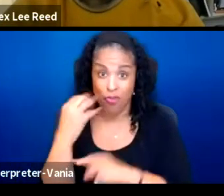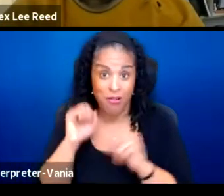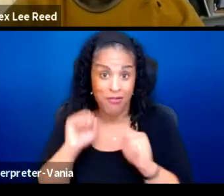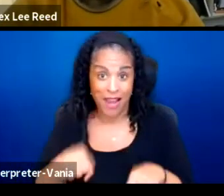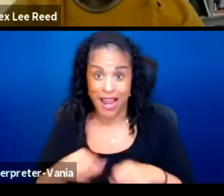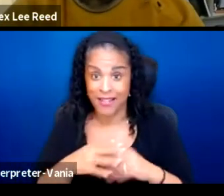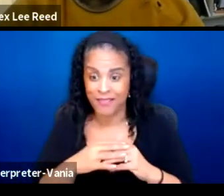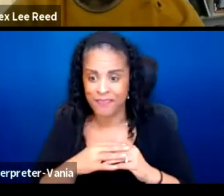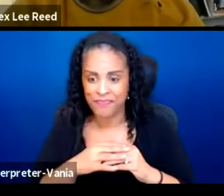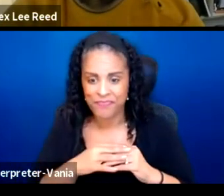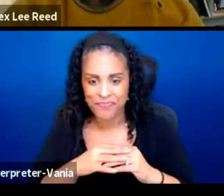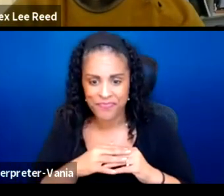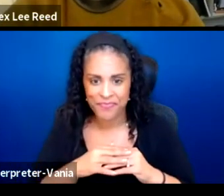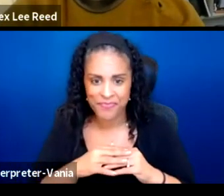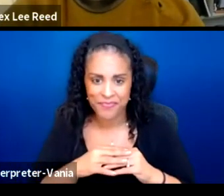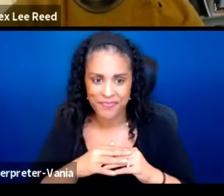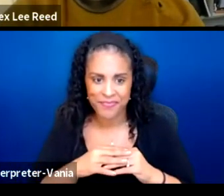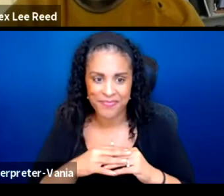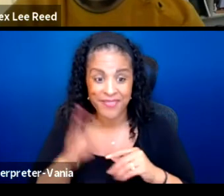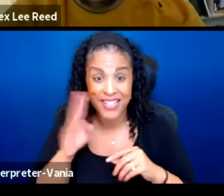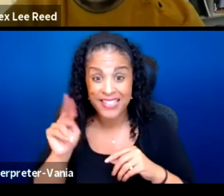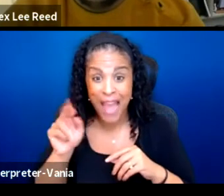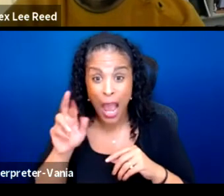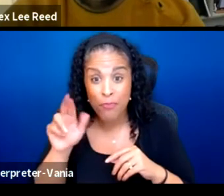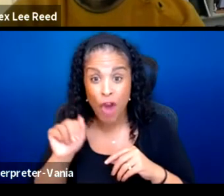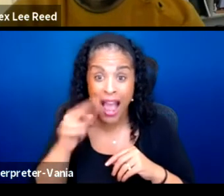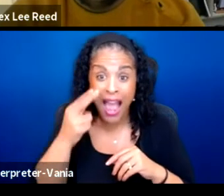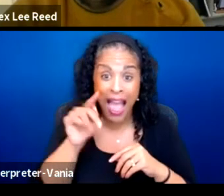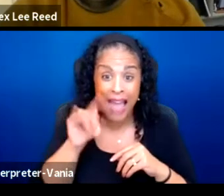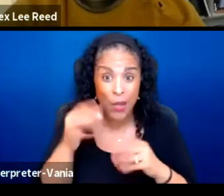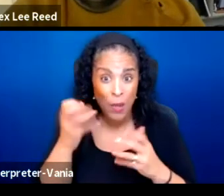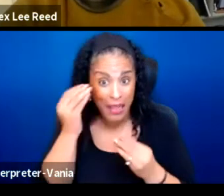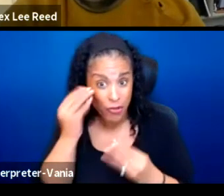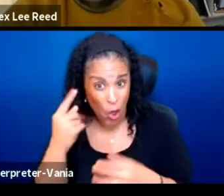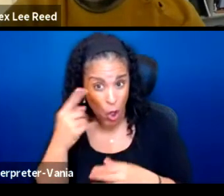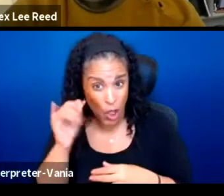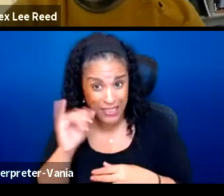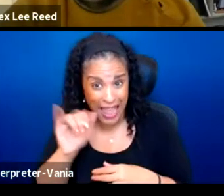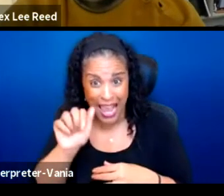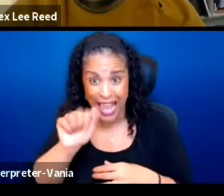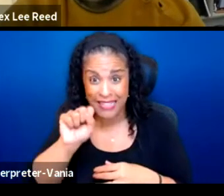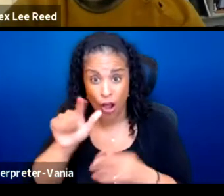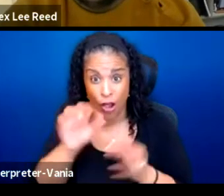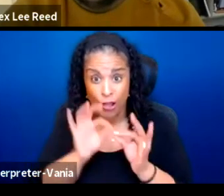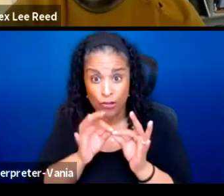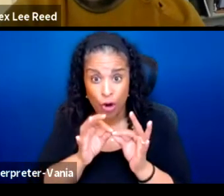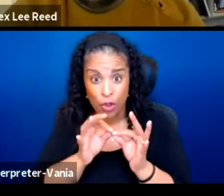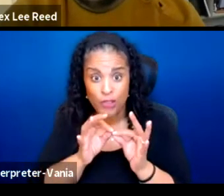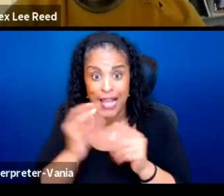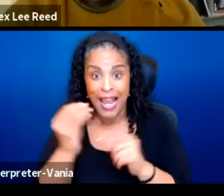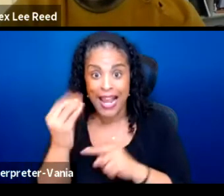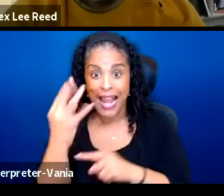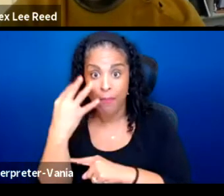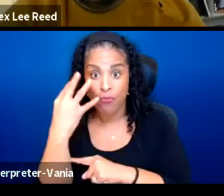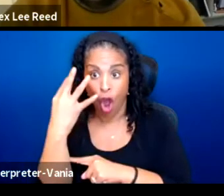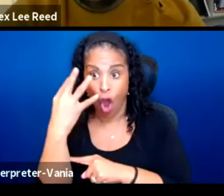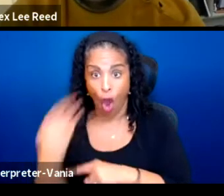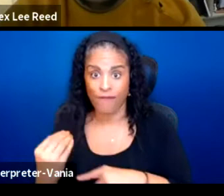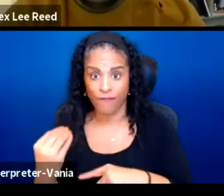yes. Nabra and Hattie, I just wanted to let you know, it looks like the ASL interpreter's camera got turned